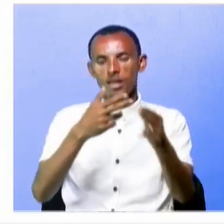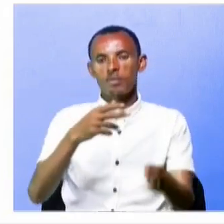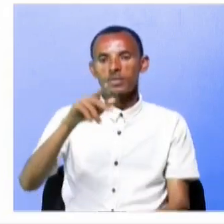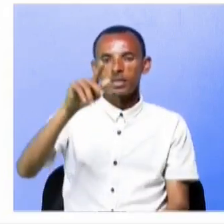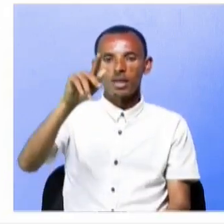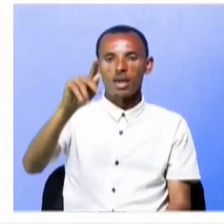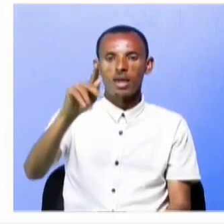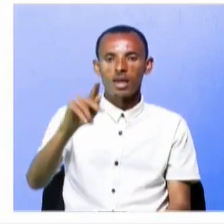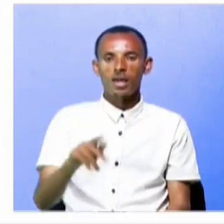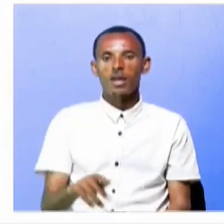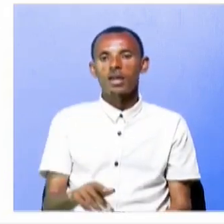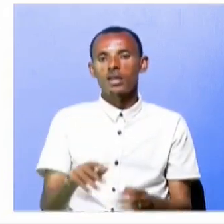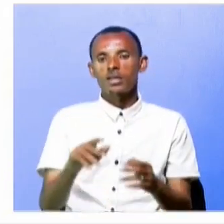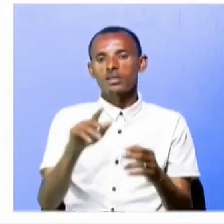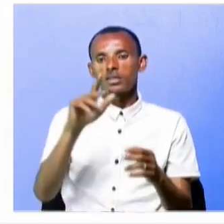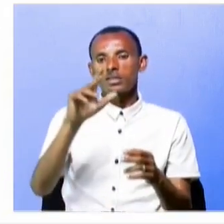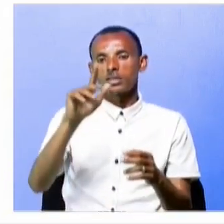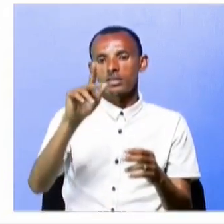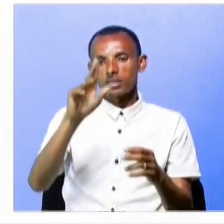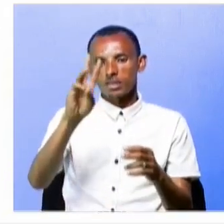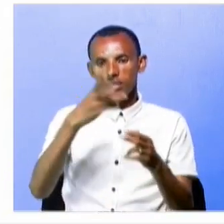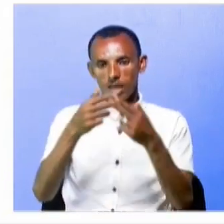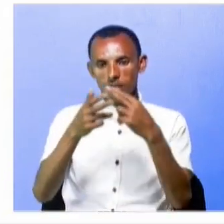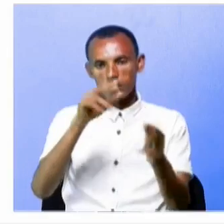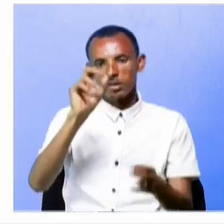6 times 12, which is